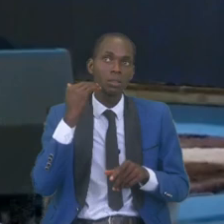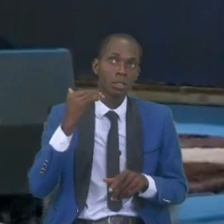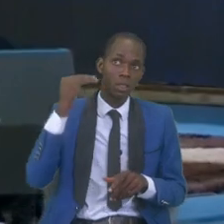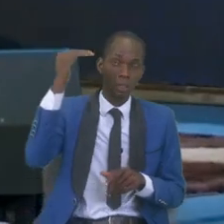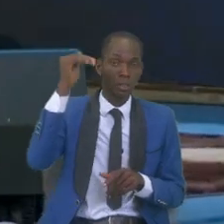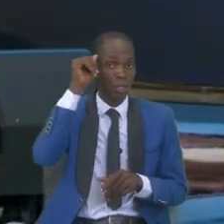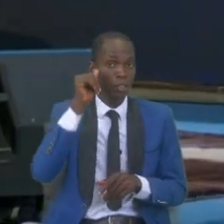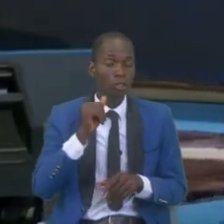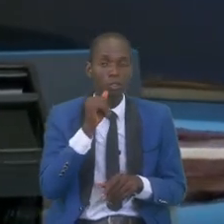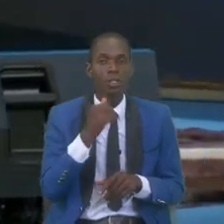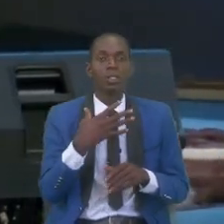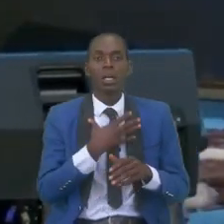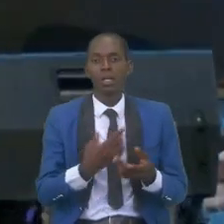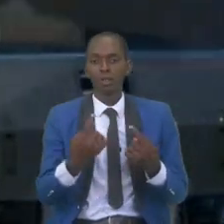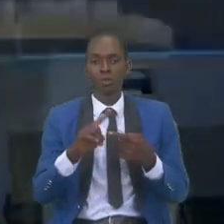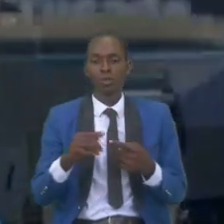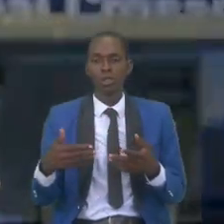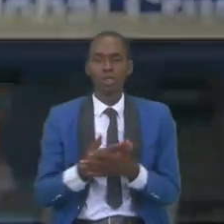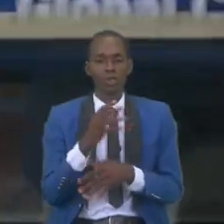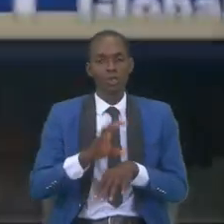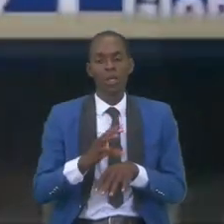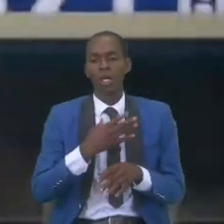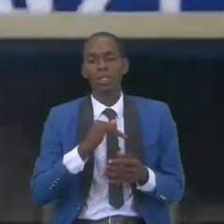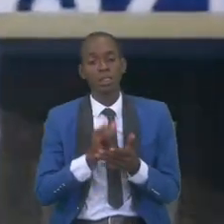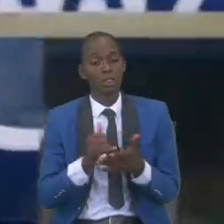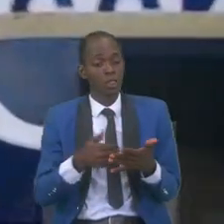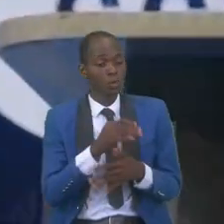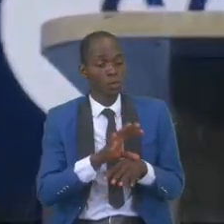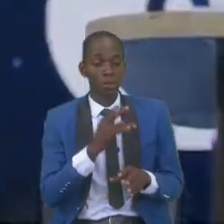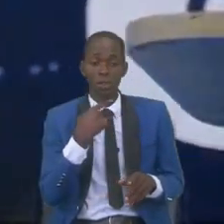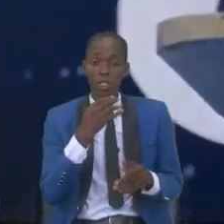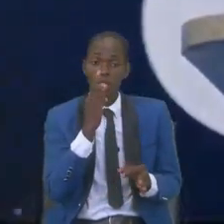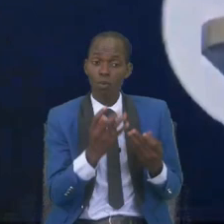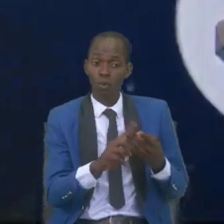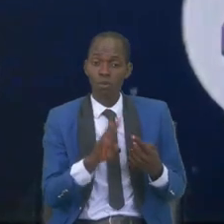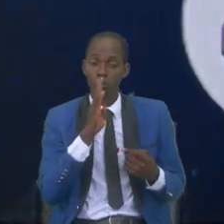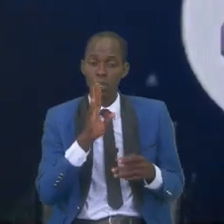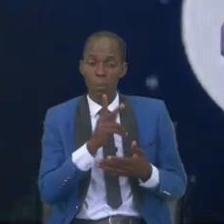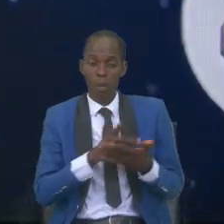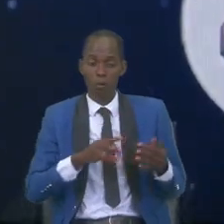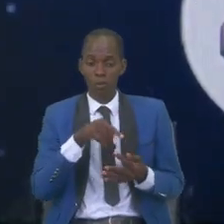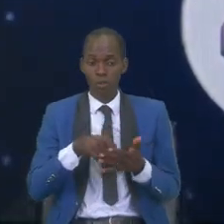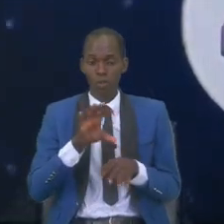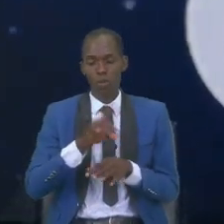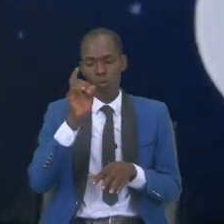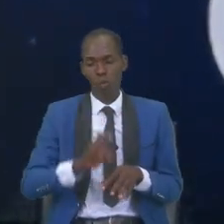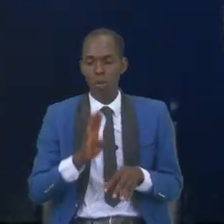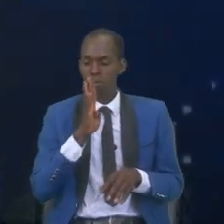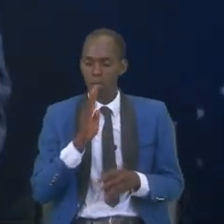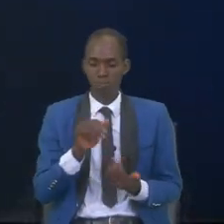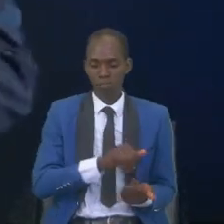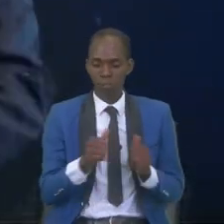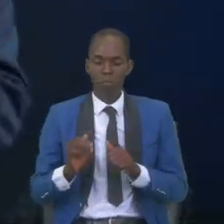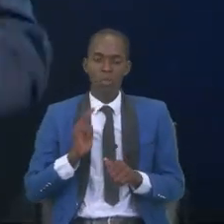the denomination says, before we can put your name in the register of the church, you must be baptized by us. Whether you've been baptized before